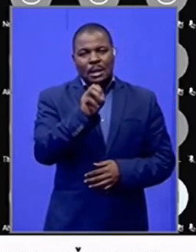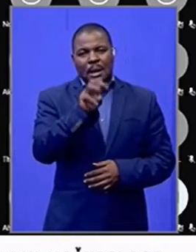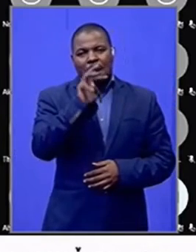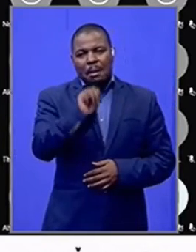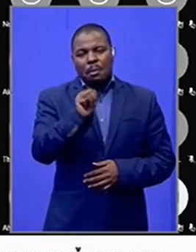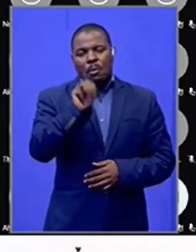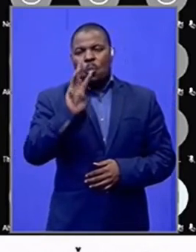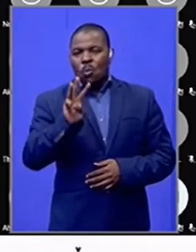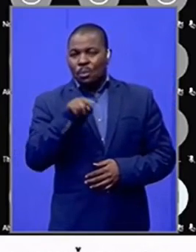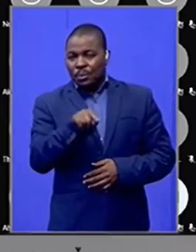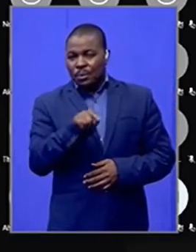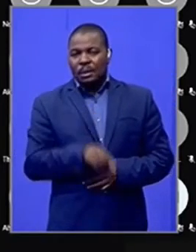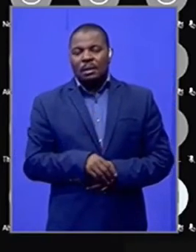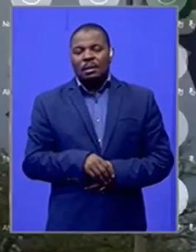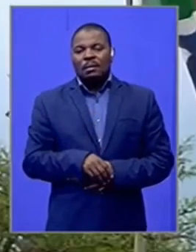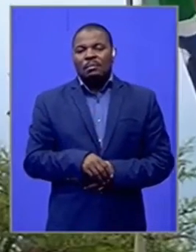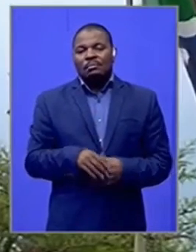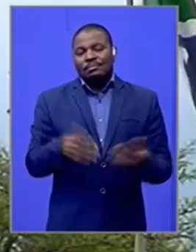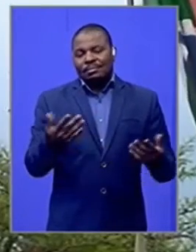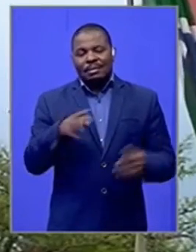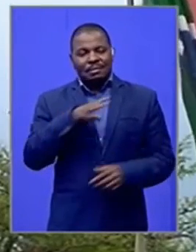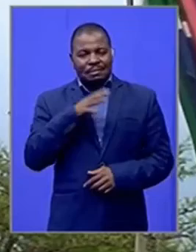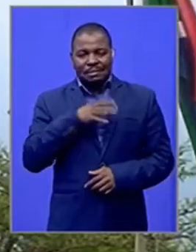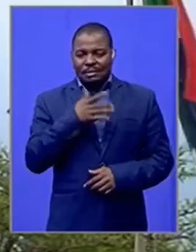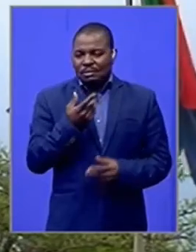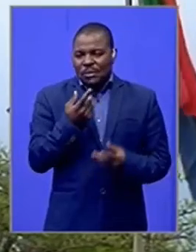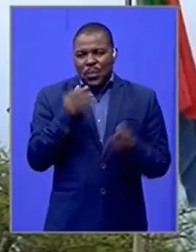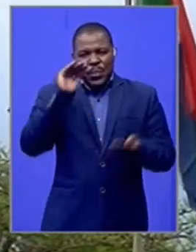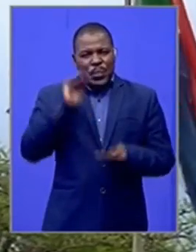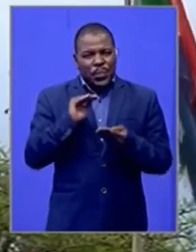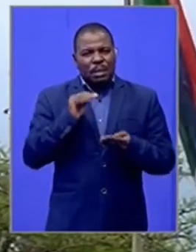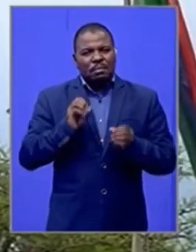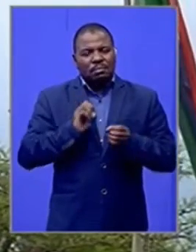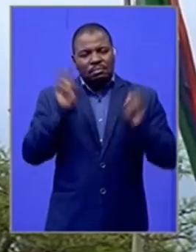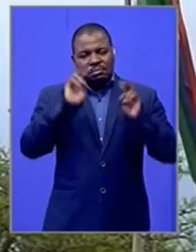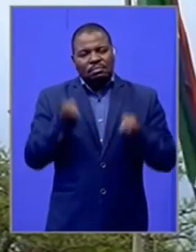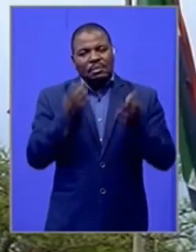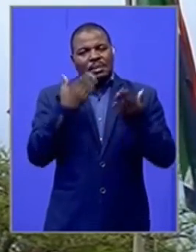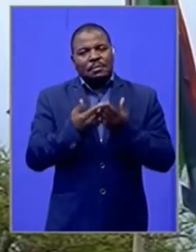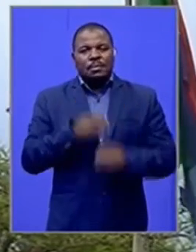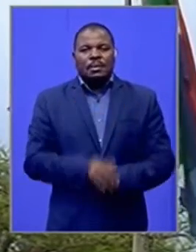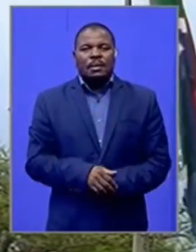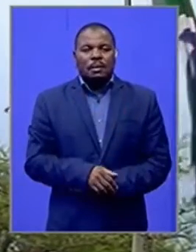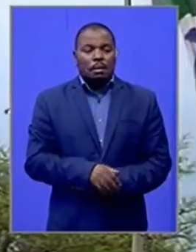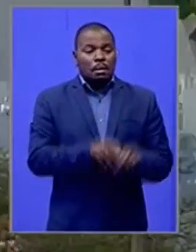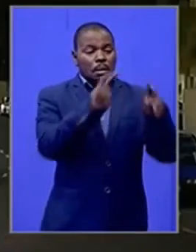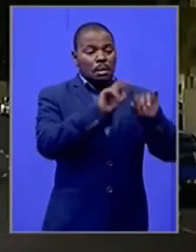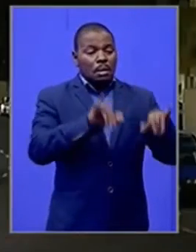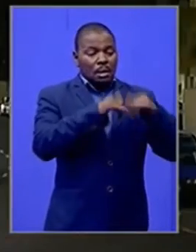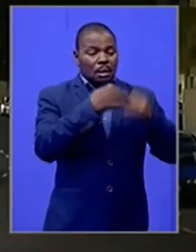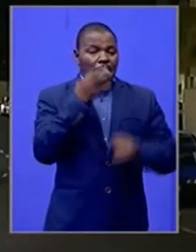As we speak, only 4 is running. Eskom e re ga e belaile gore mathata a yona a ga bjale a ka be a